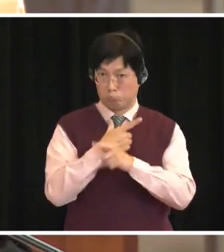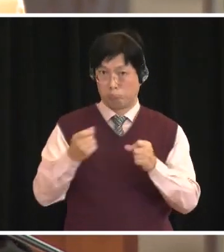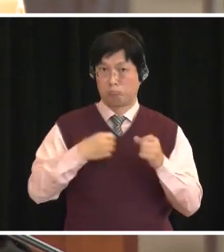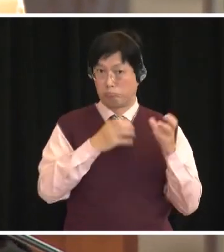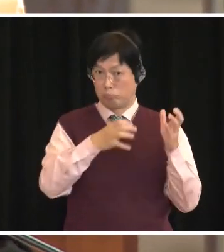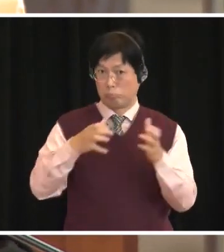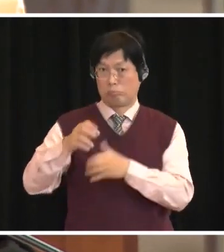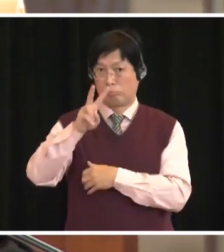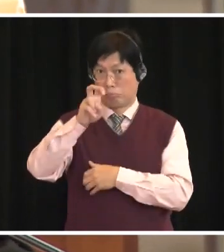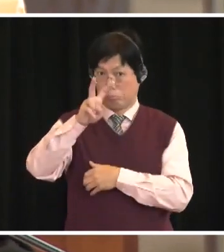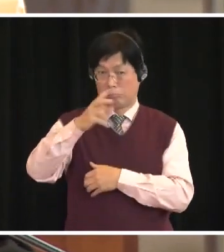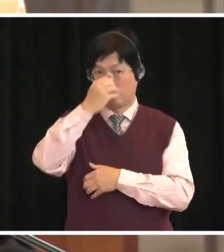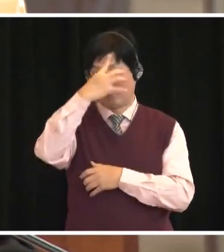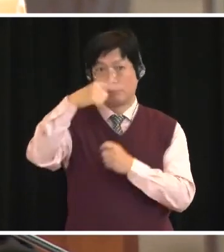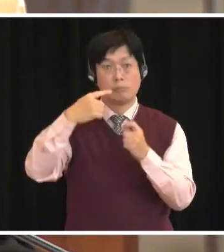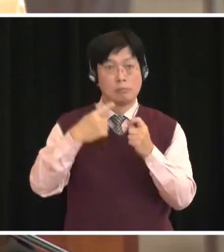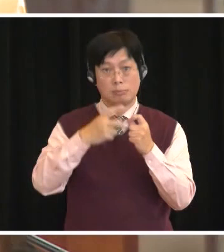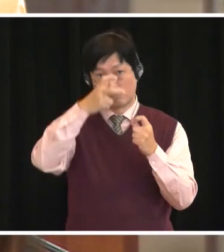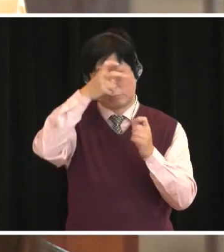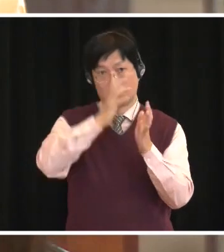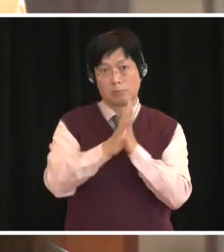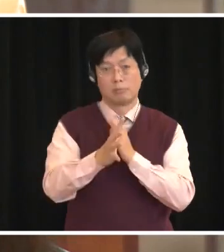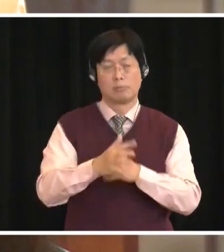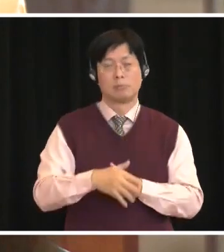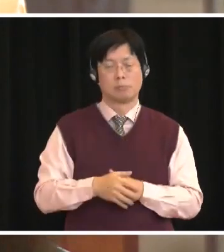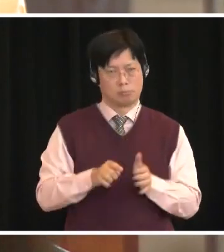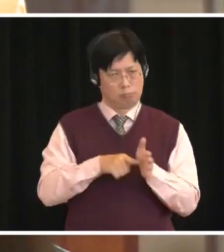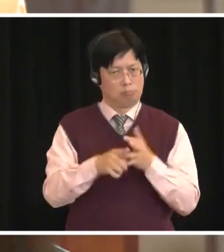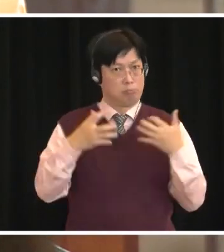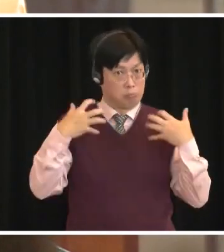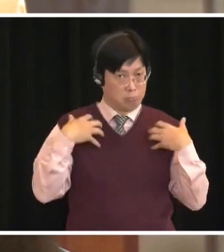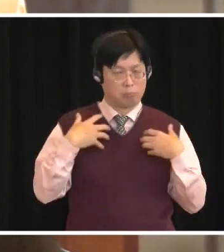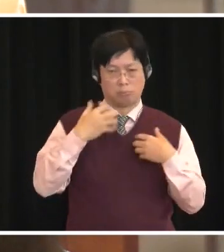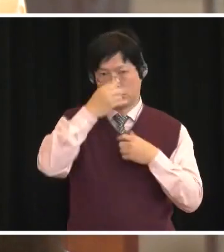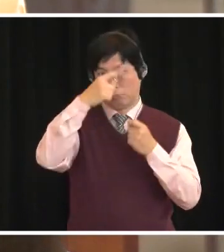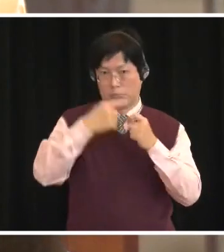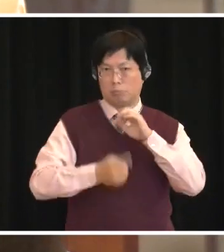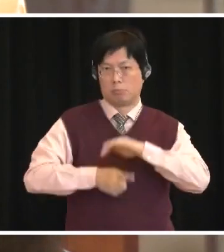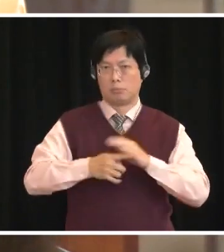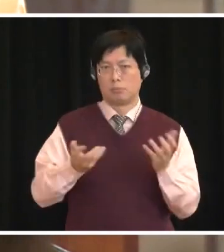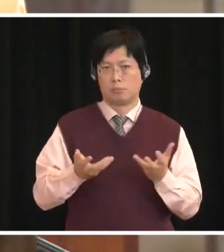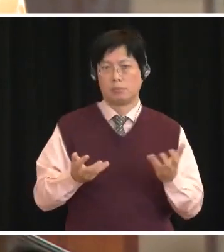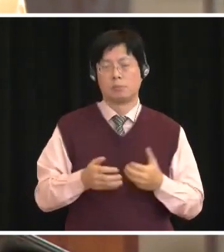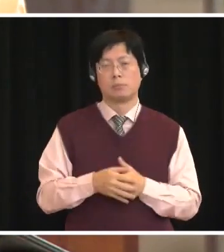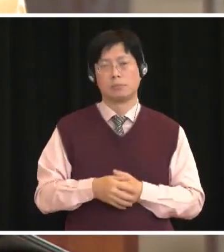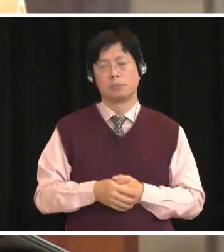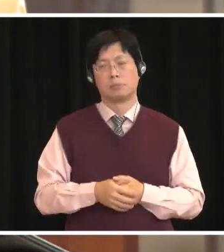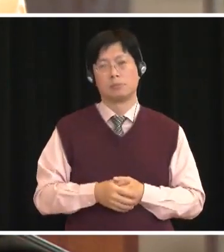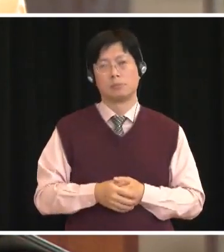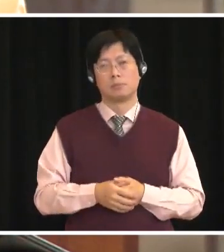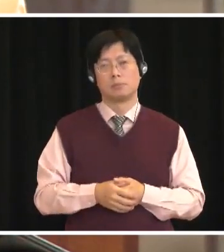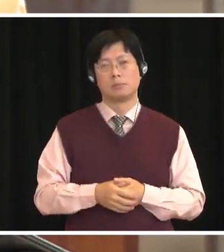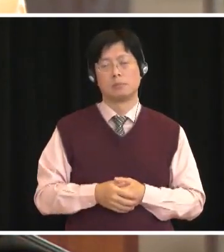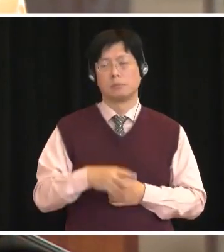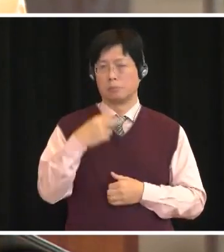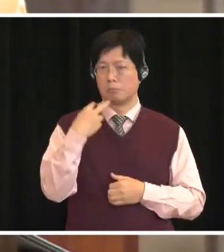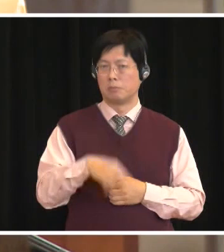counties in Taiwan, so we have 22 juvenile police teams.